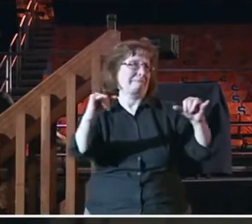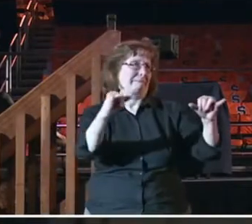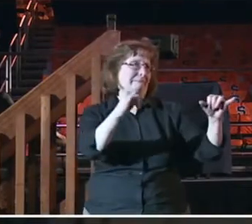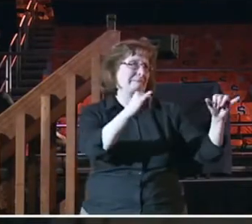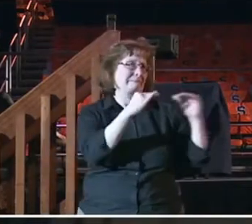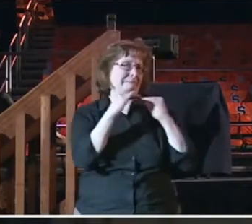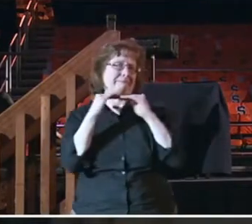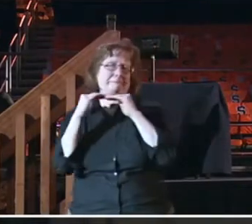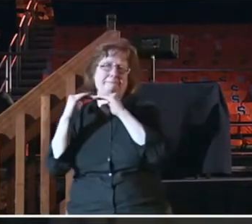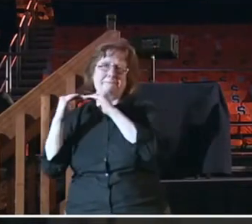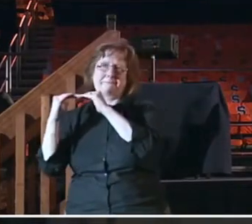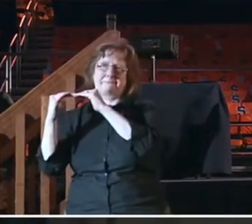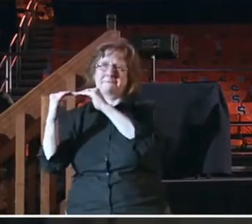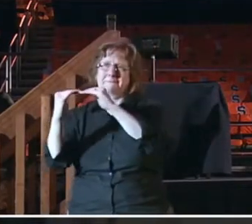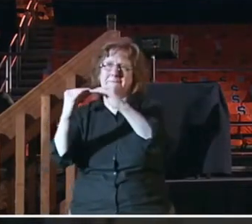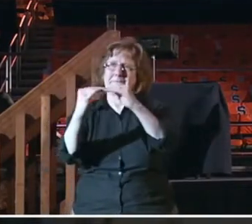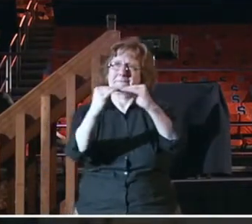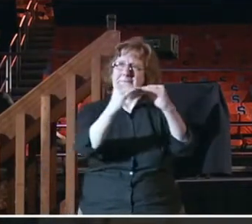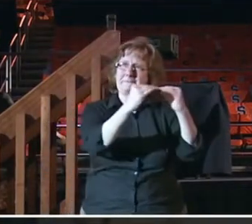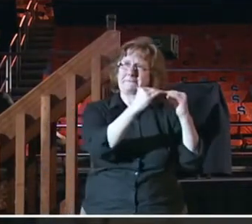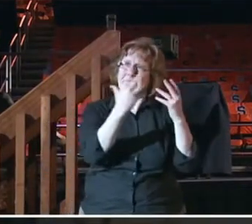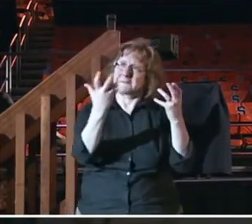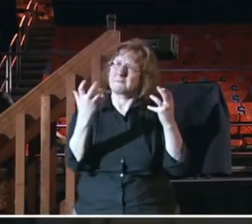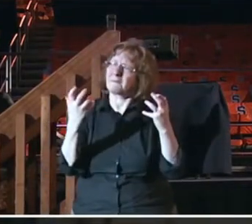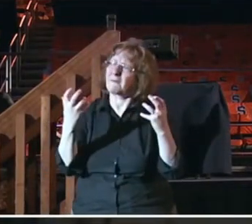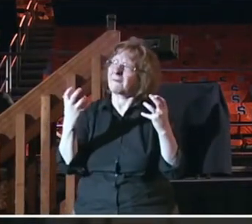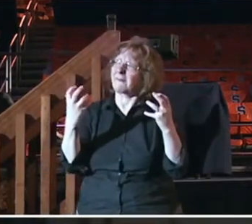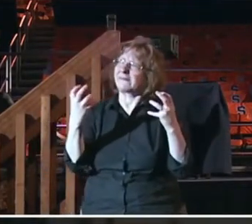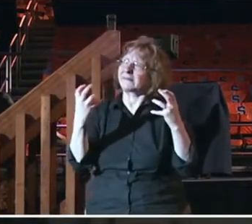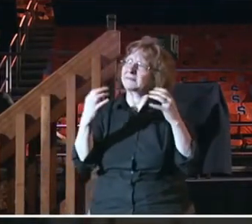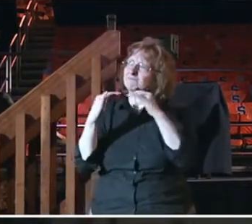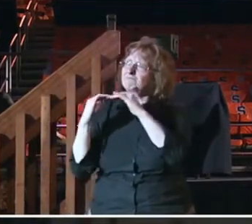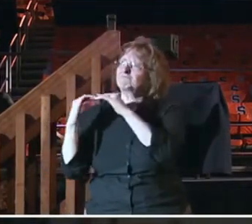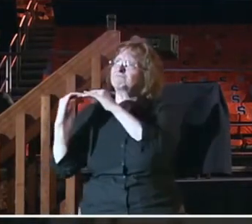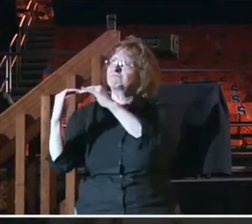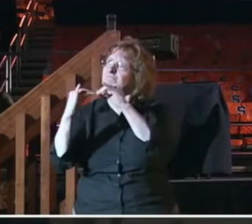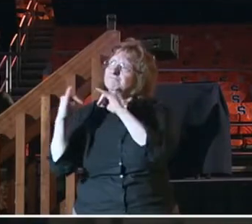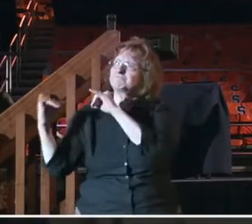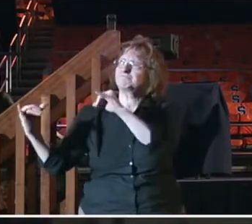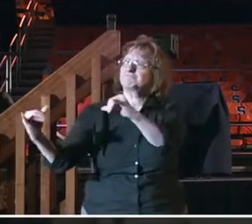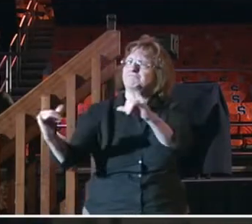If only freedom could love me.